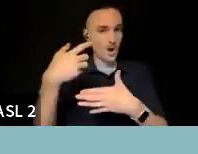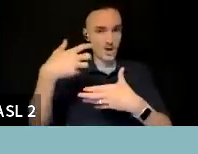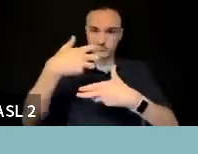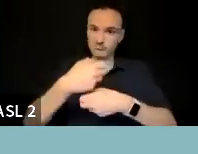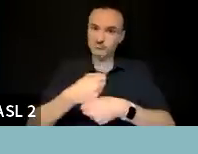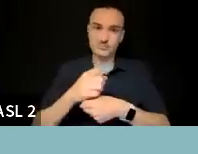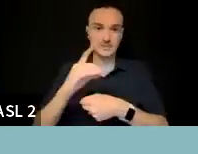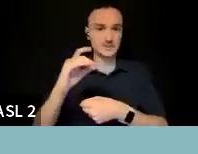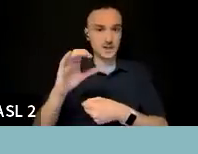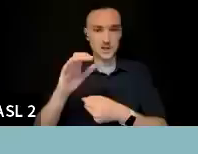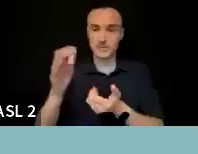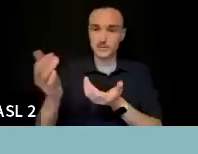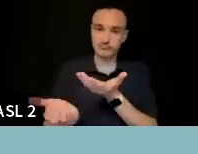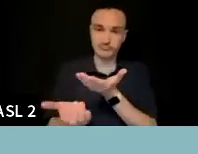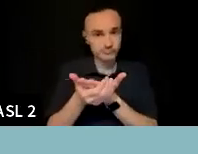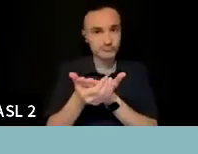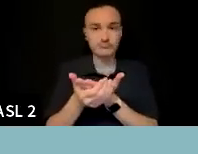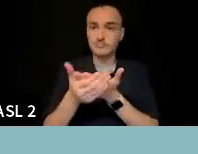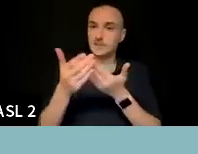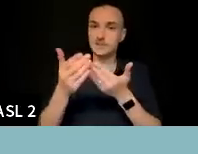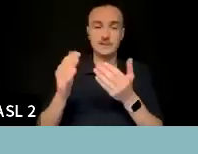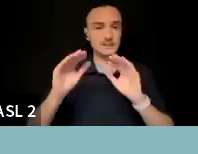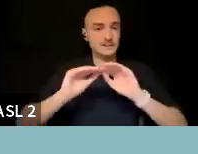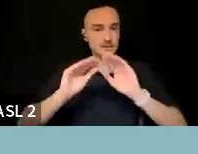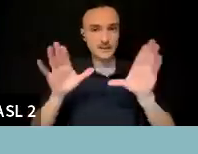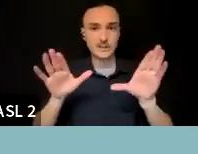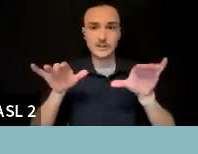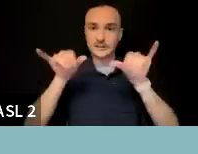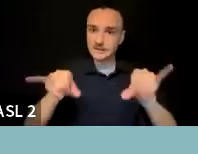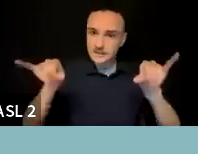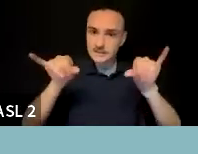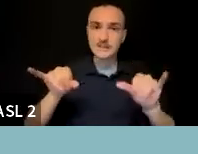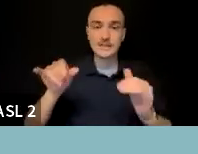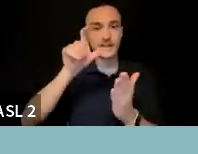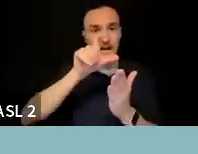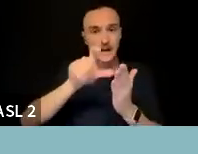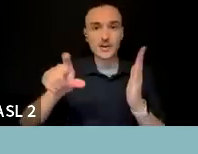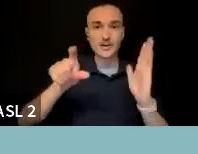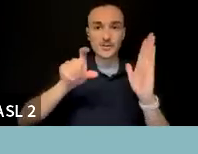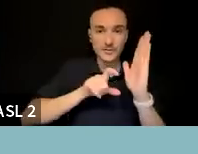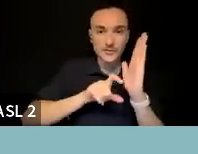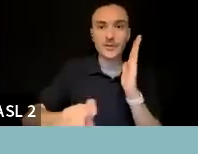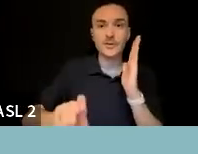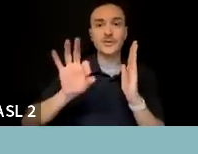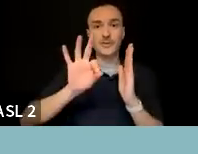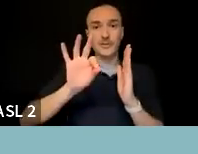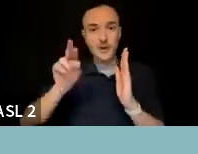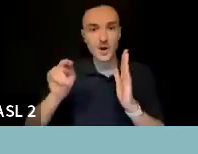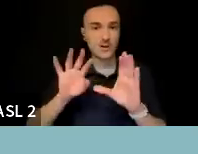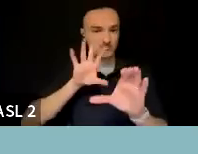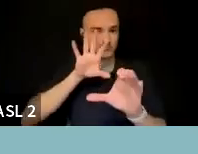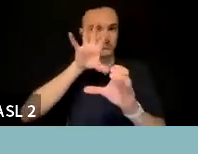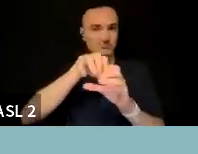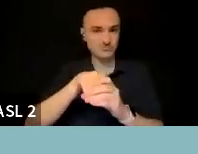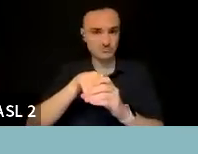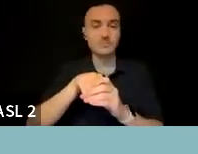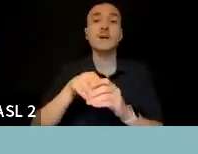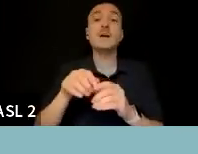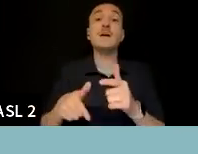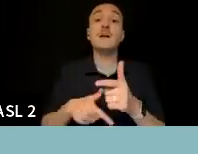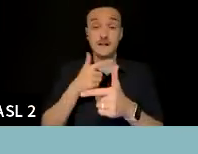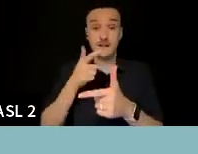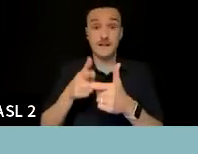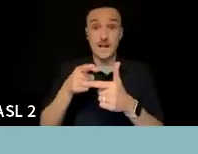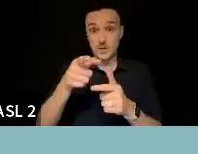with headers and footers, a table of contents, and bookmarks. That assembled e-application is visible through the status feature in ERA